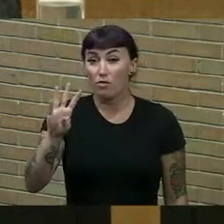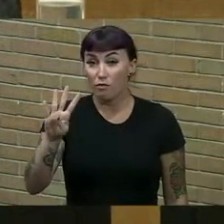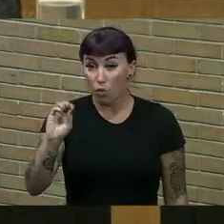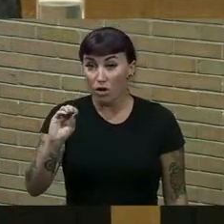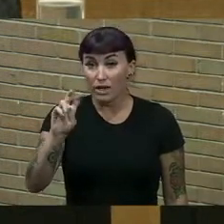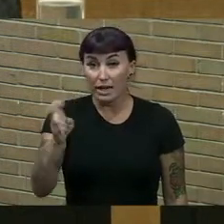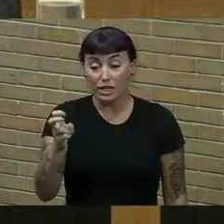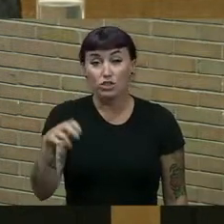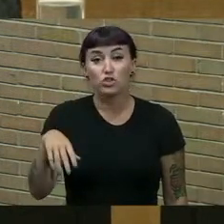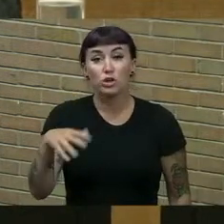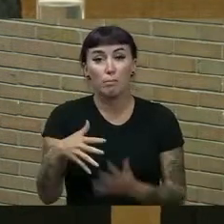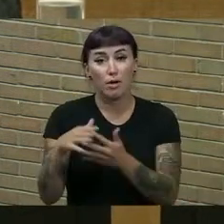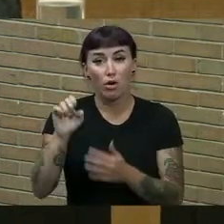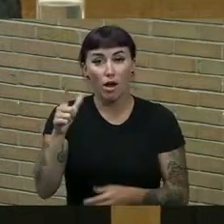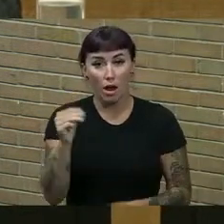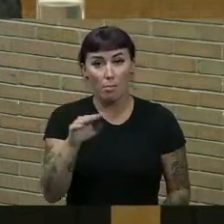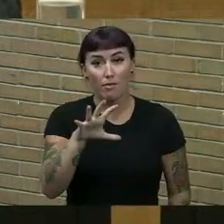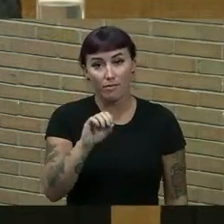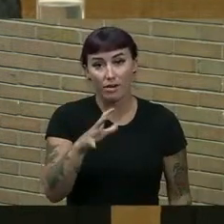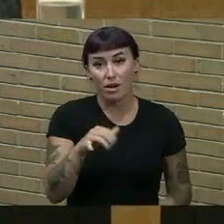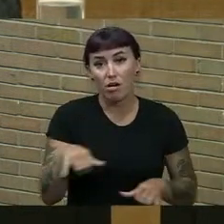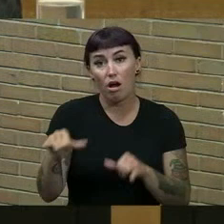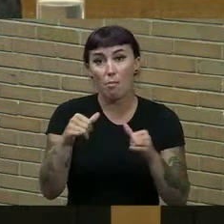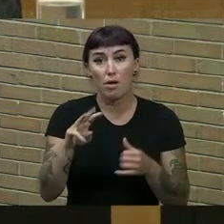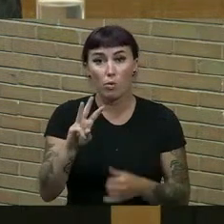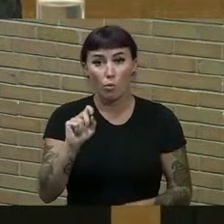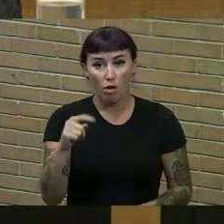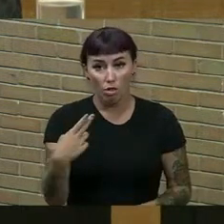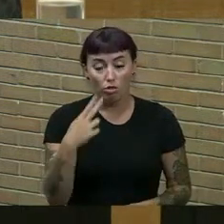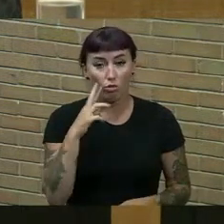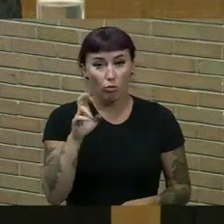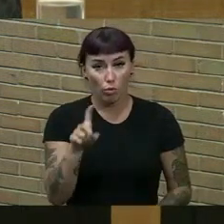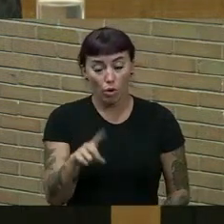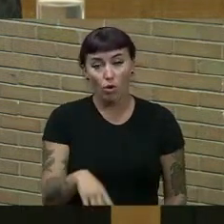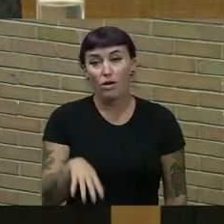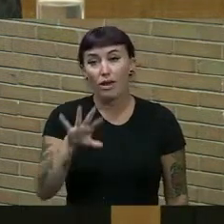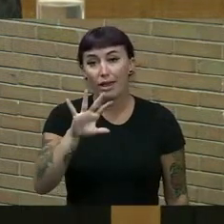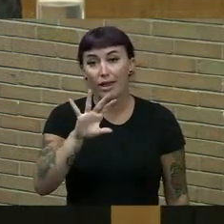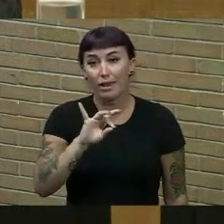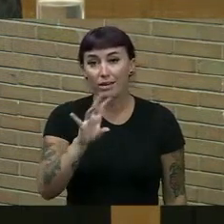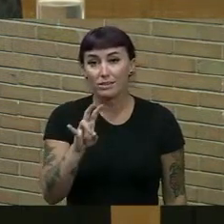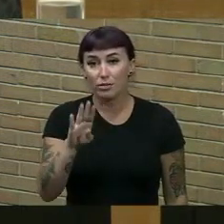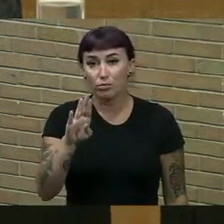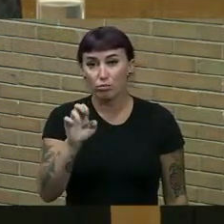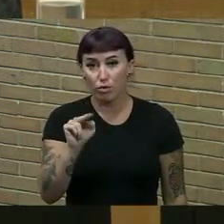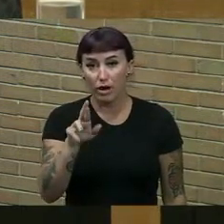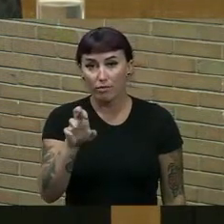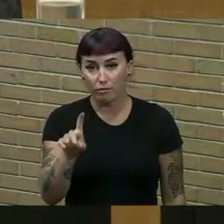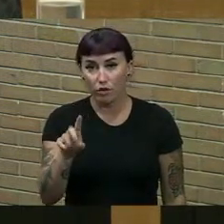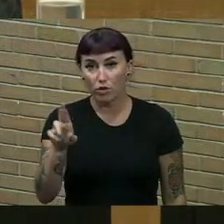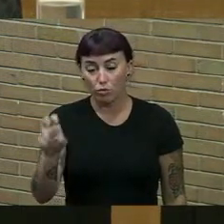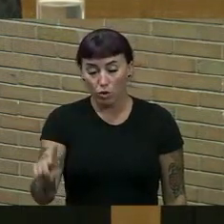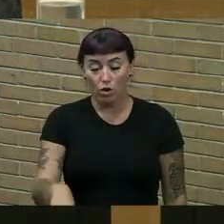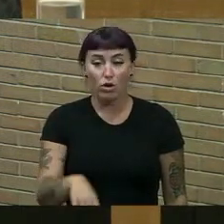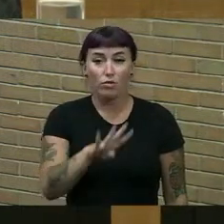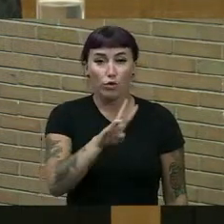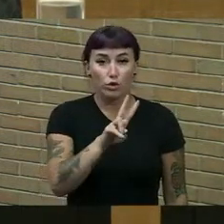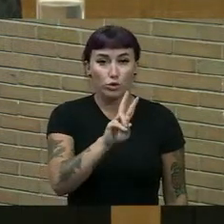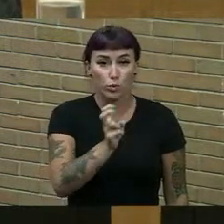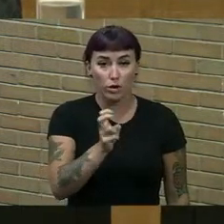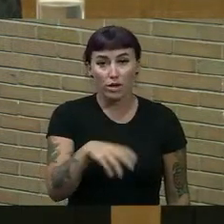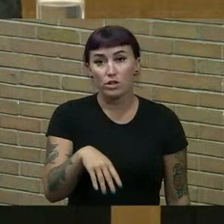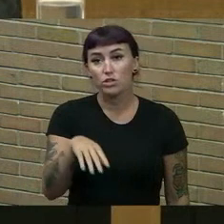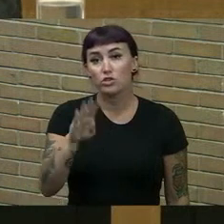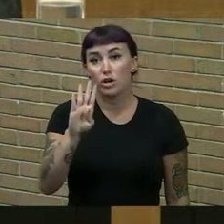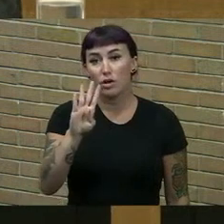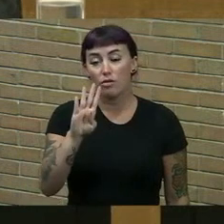Commonwealth Road, a 42-inch silver maple at 87 Branford Road, a 32-inch silver maple at 40 Branford